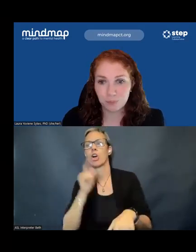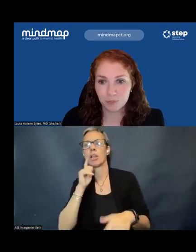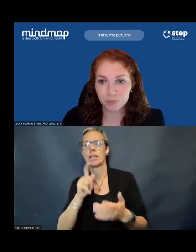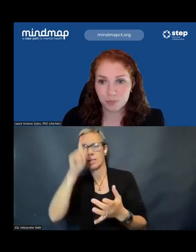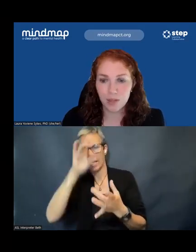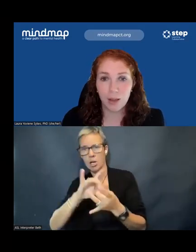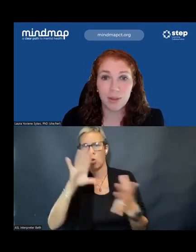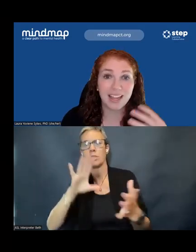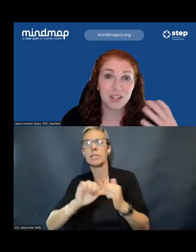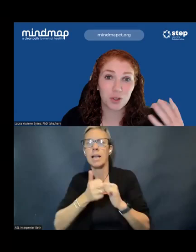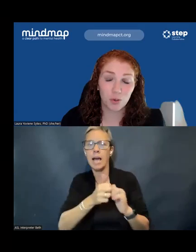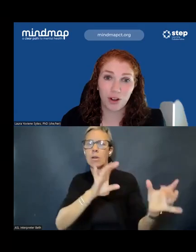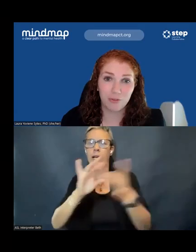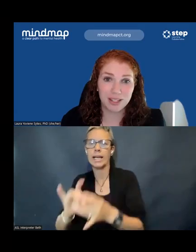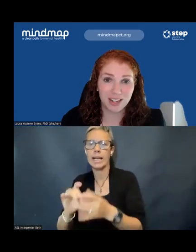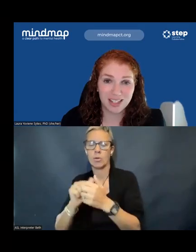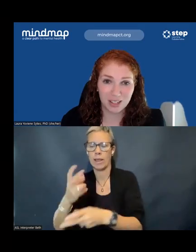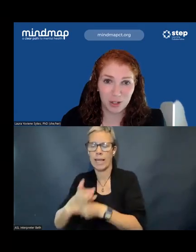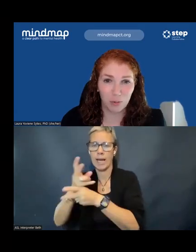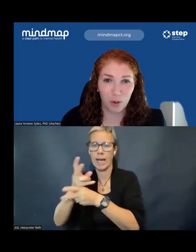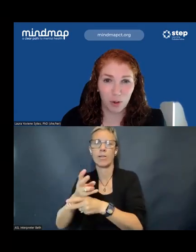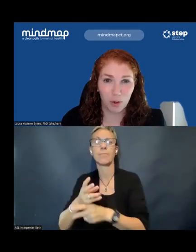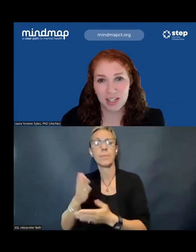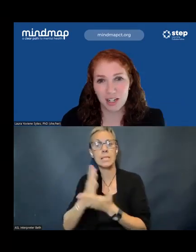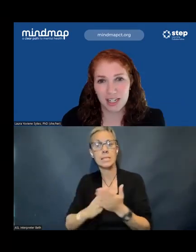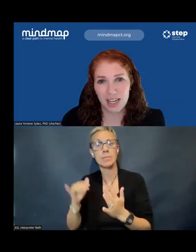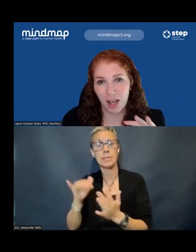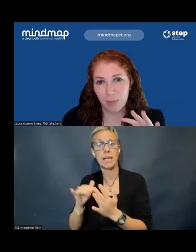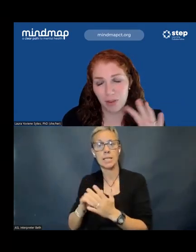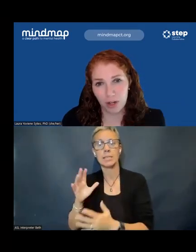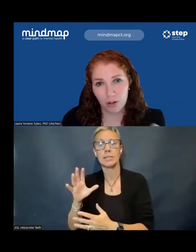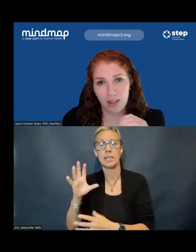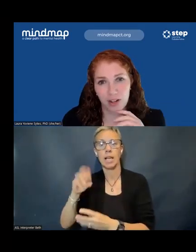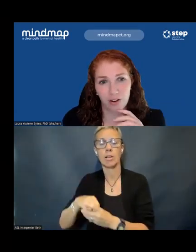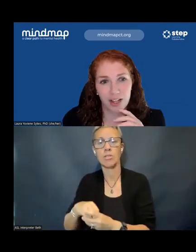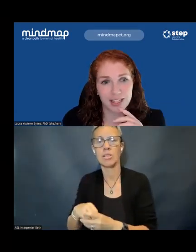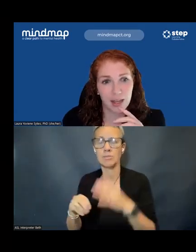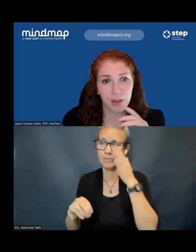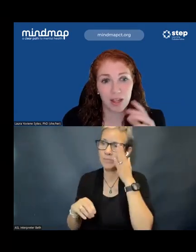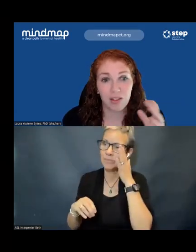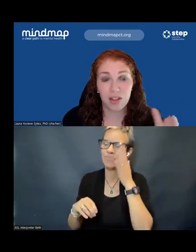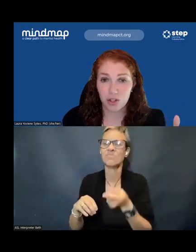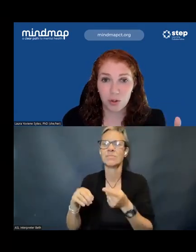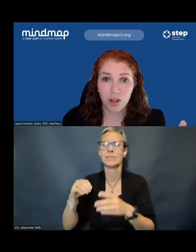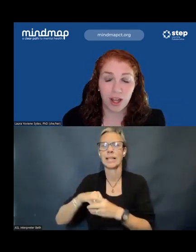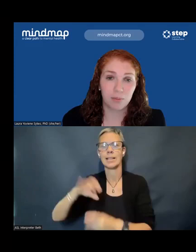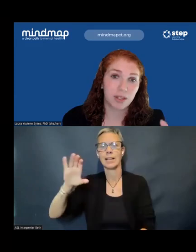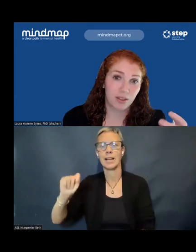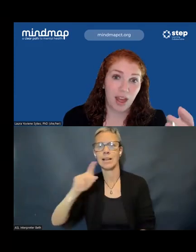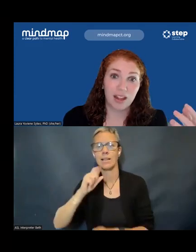care. And so there have been studies, including one conducted in the greater New Haven area at STEP, that